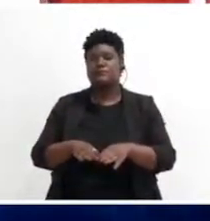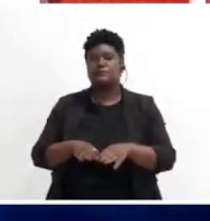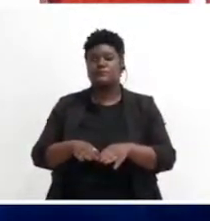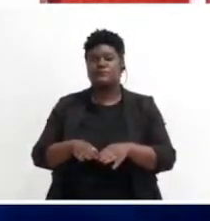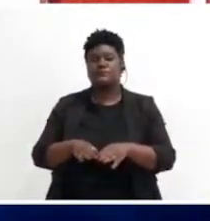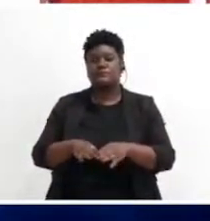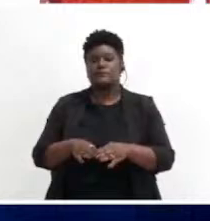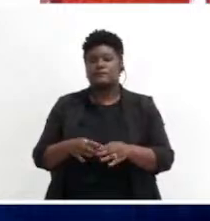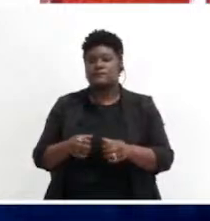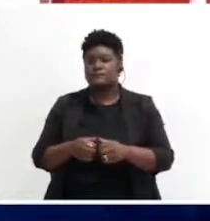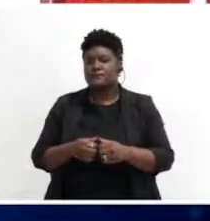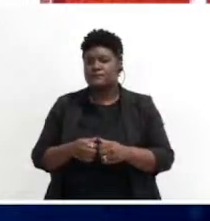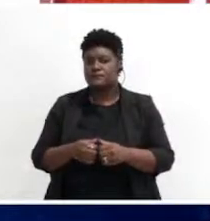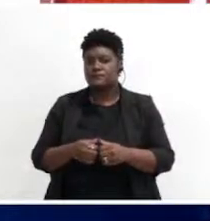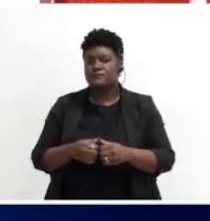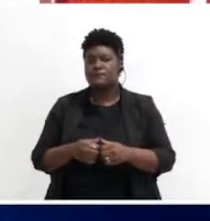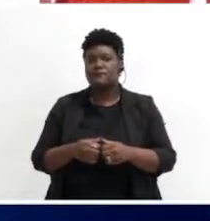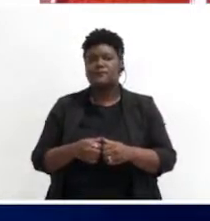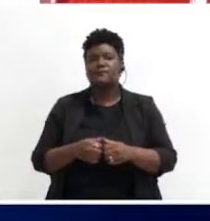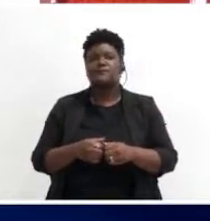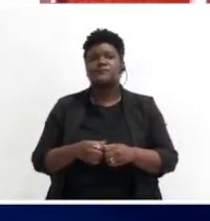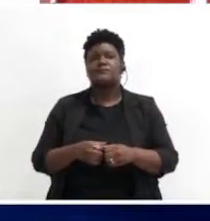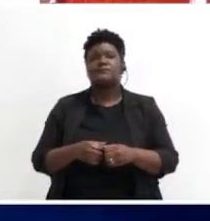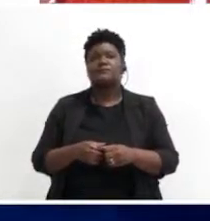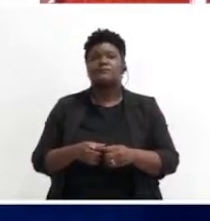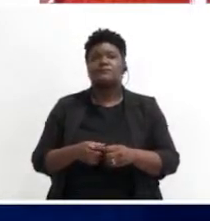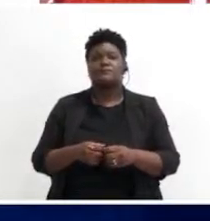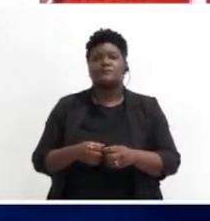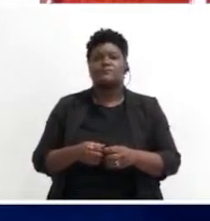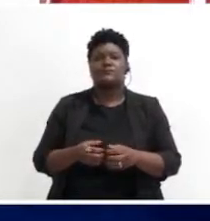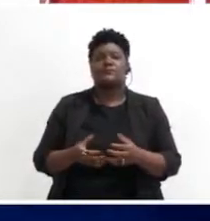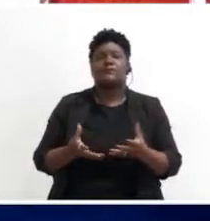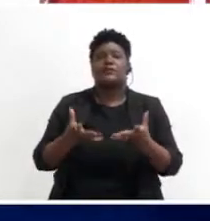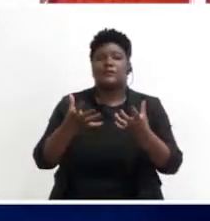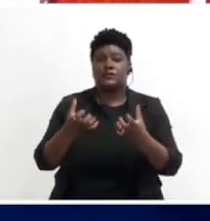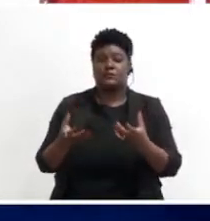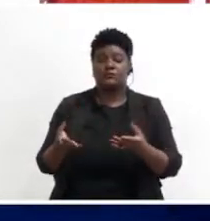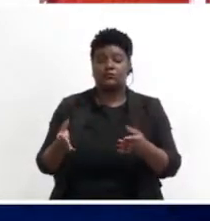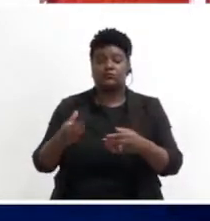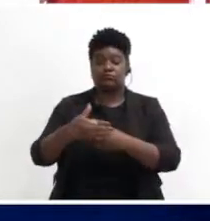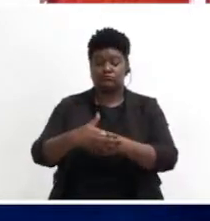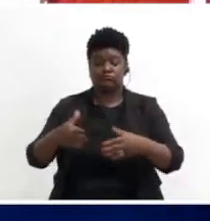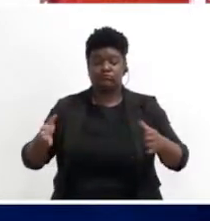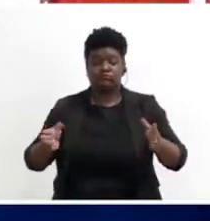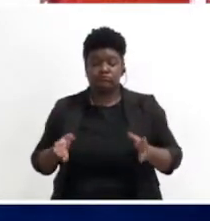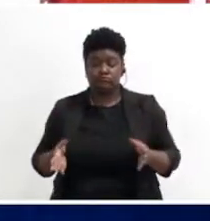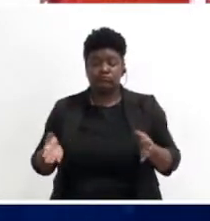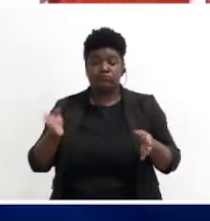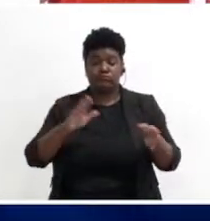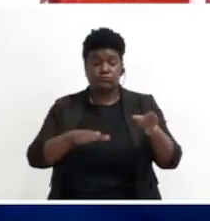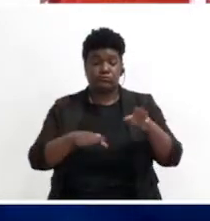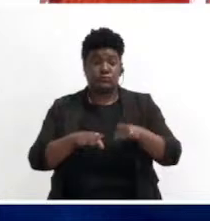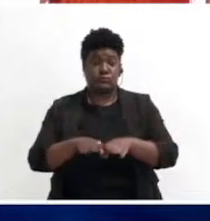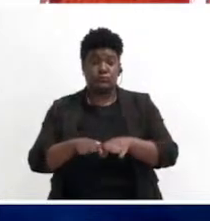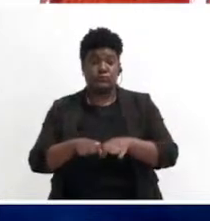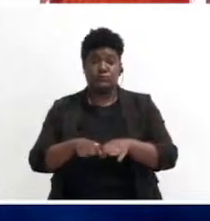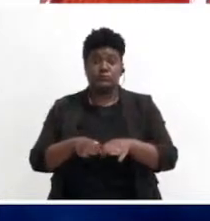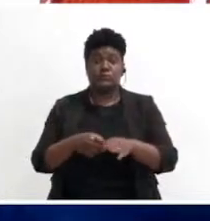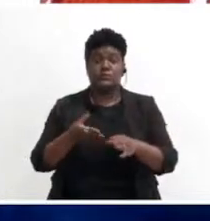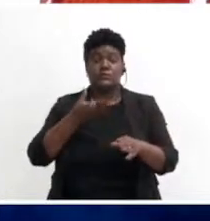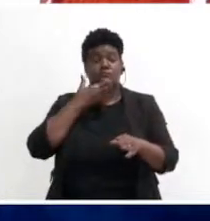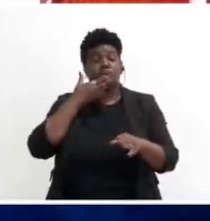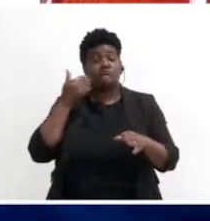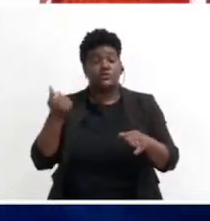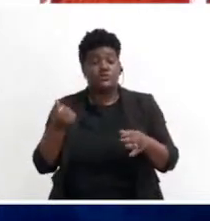into smaller space. And that's the situation here too with interconnects. So if you go